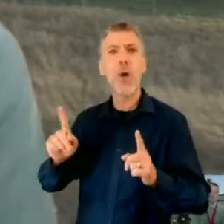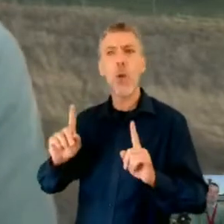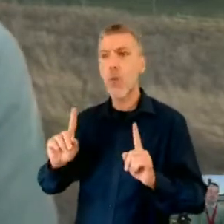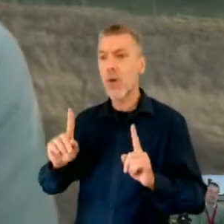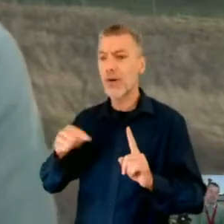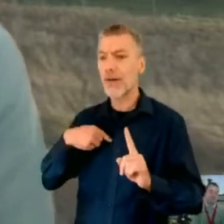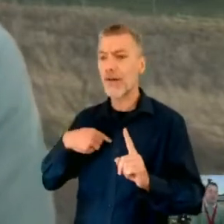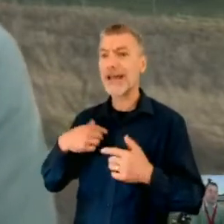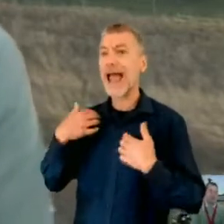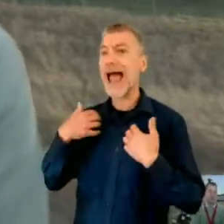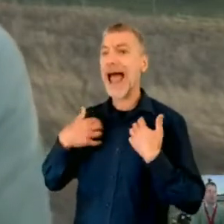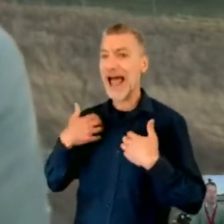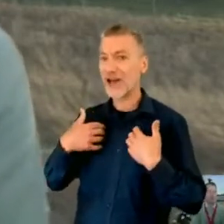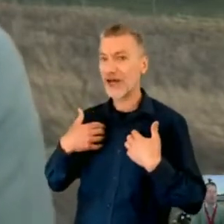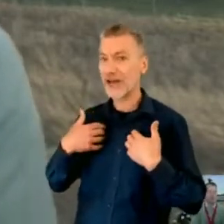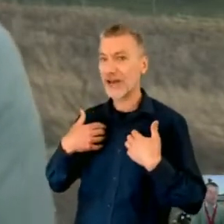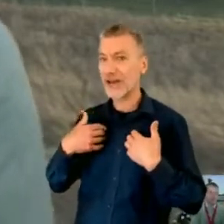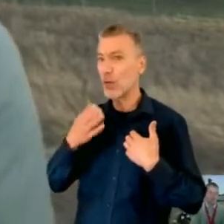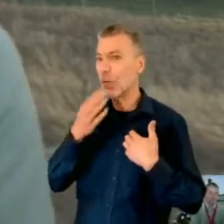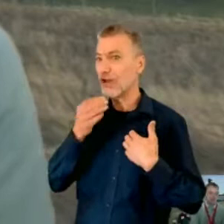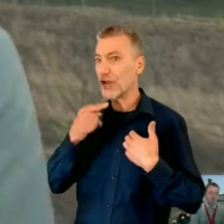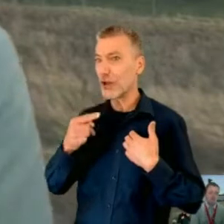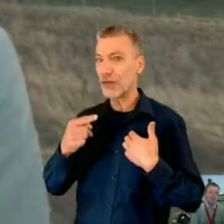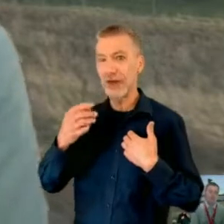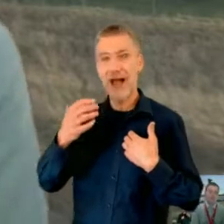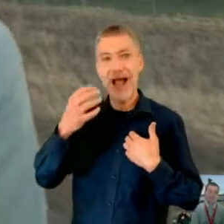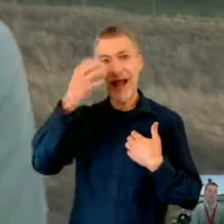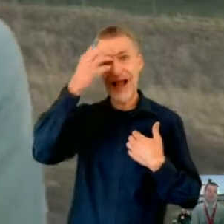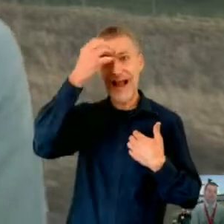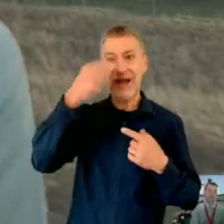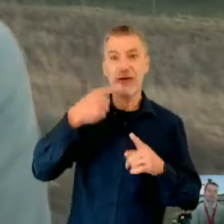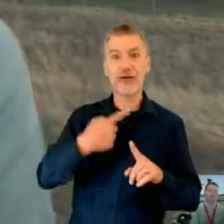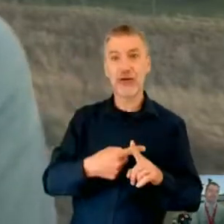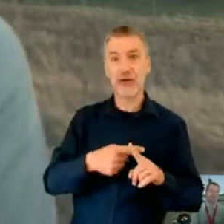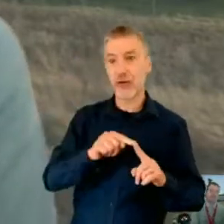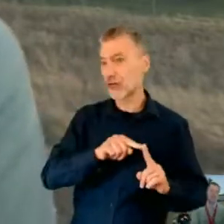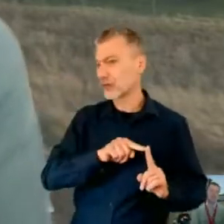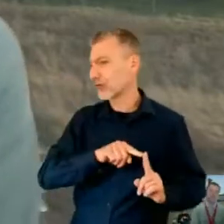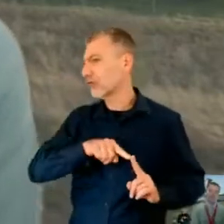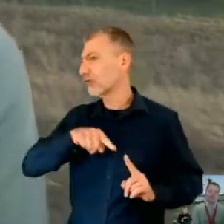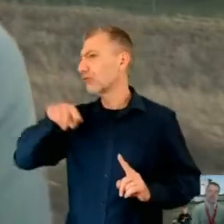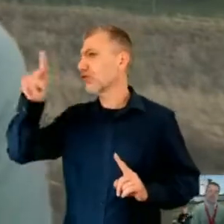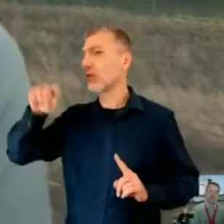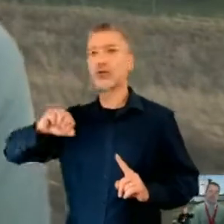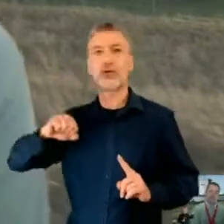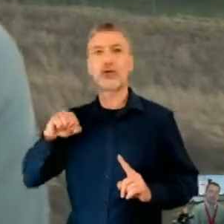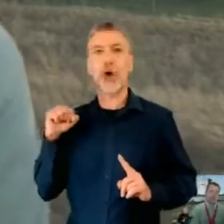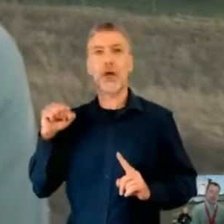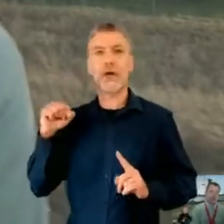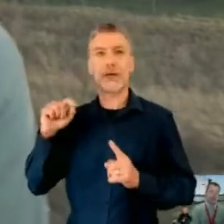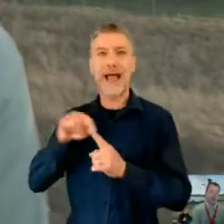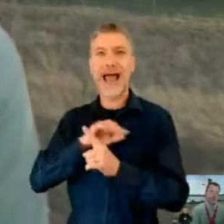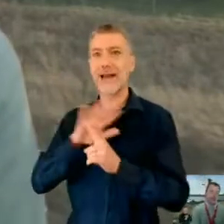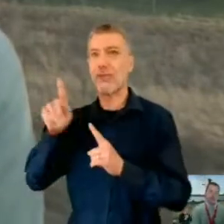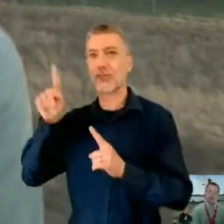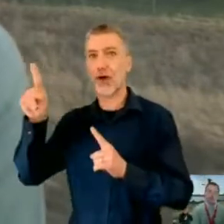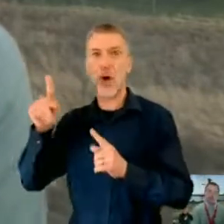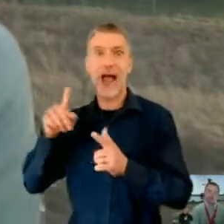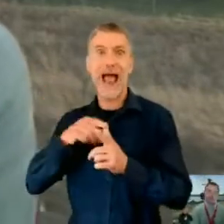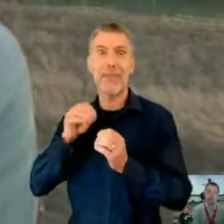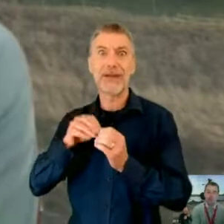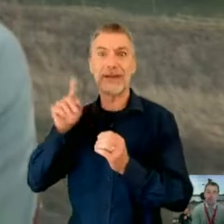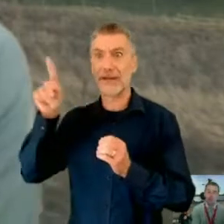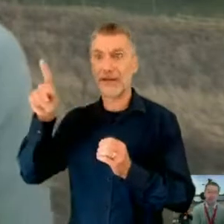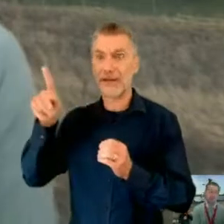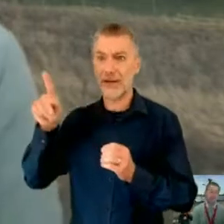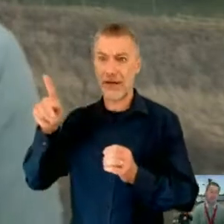from King's Cross to Edinburgh or Aberdeen or Inverness takes a lot of energy. So over the last few years, the last couple of years, we've just